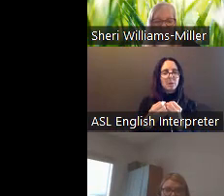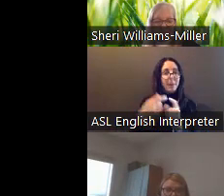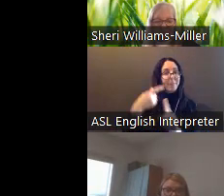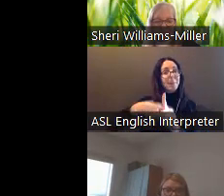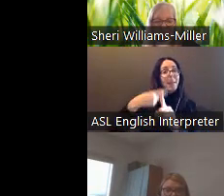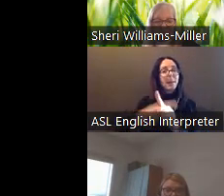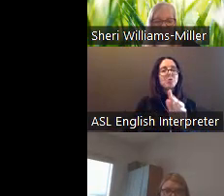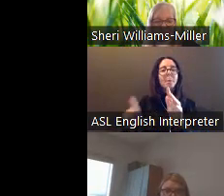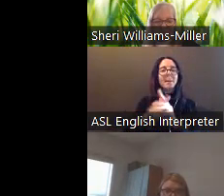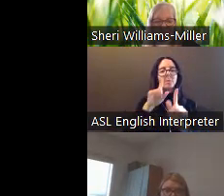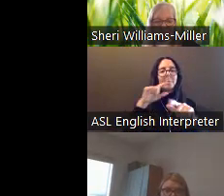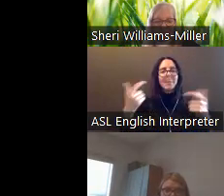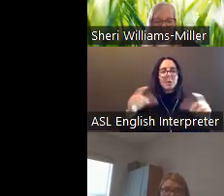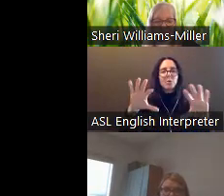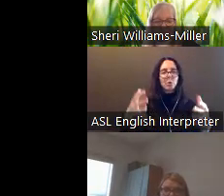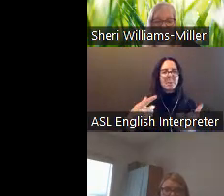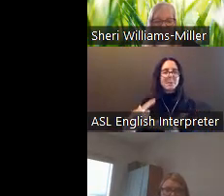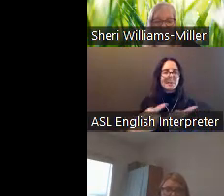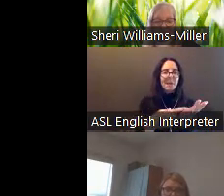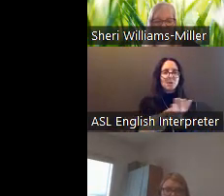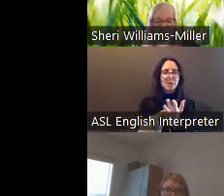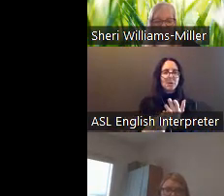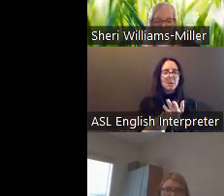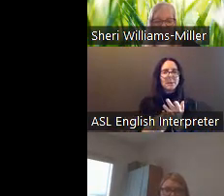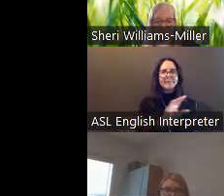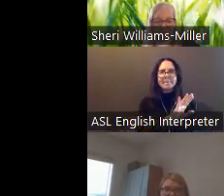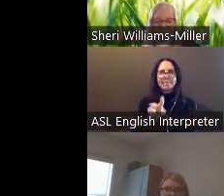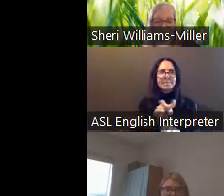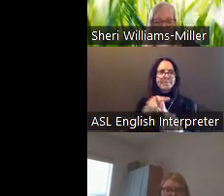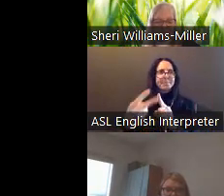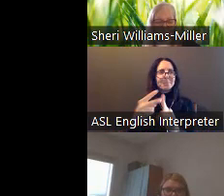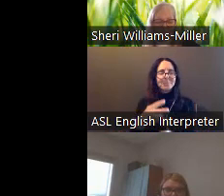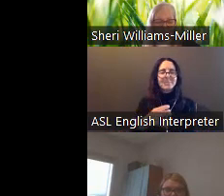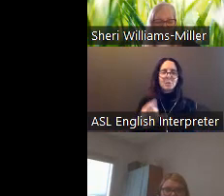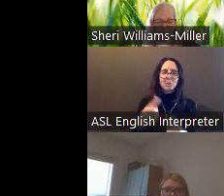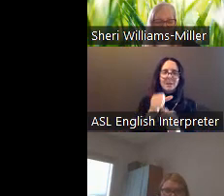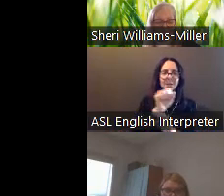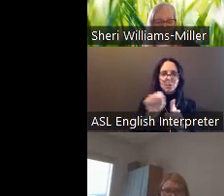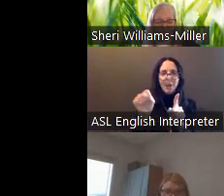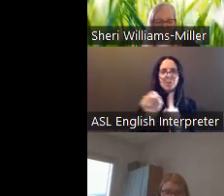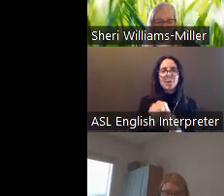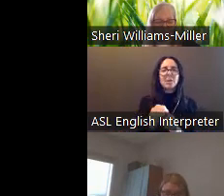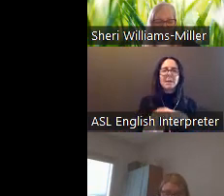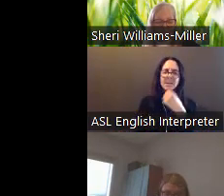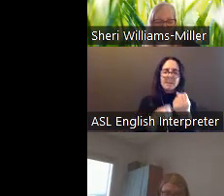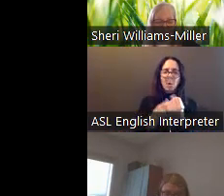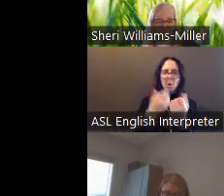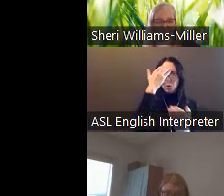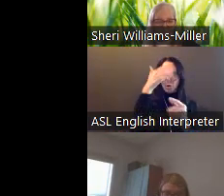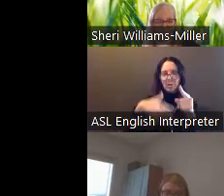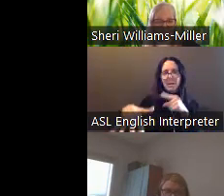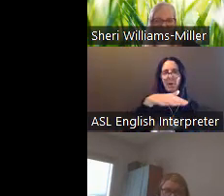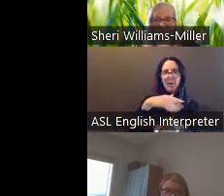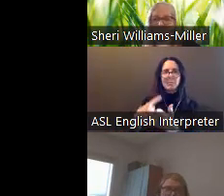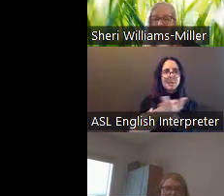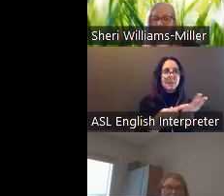for large group discussion on challenging situations with peers and a supportive and knowledgeable environment. And that